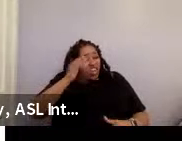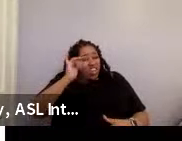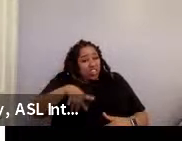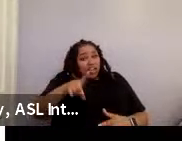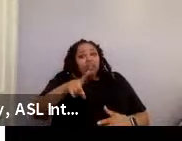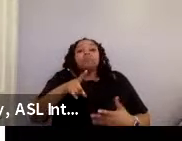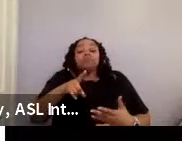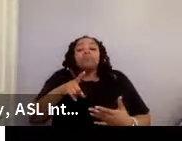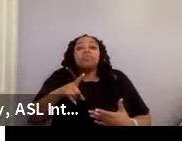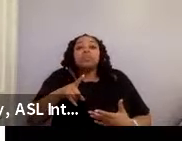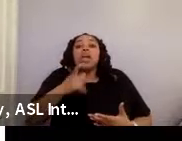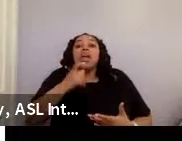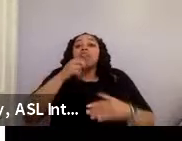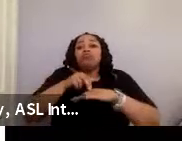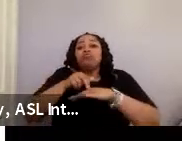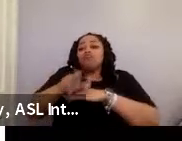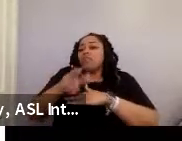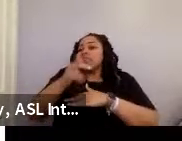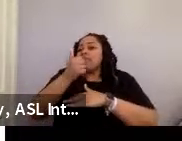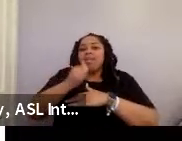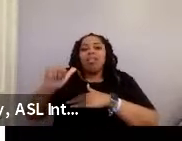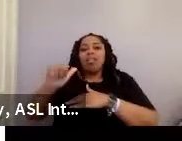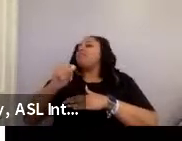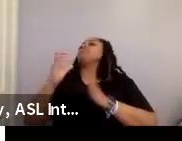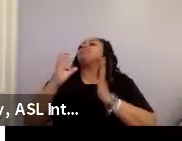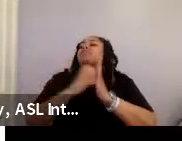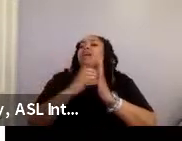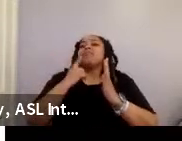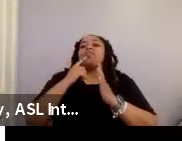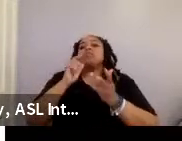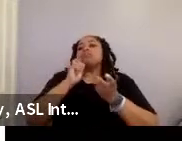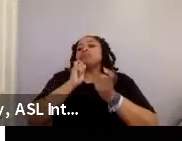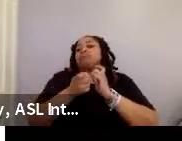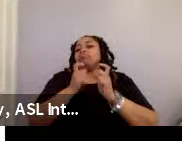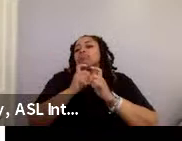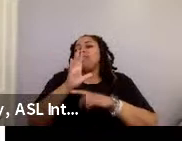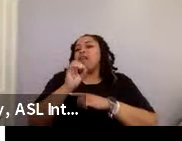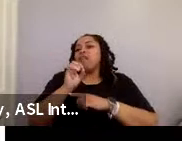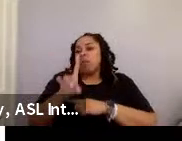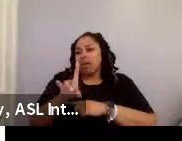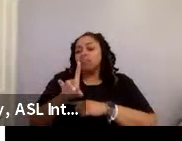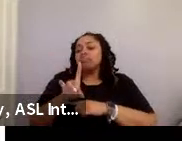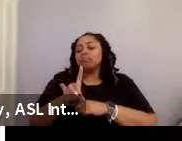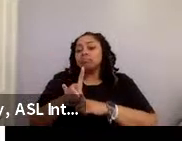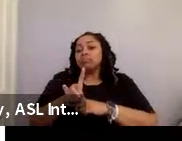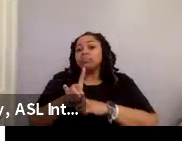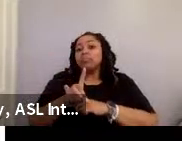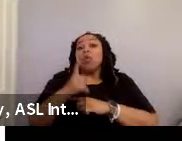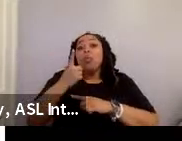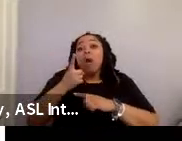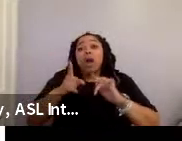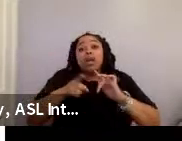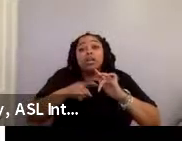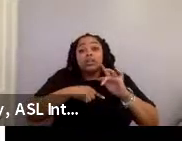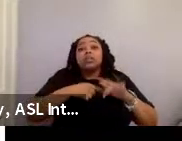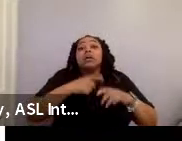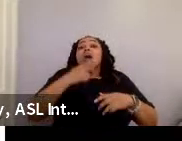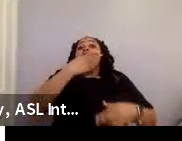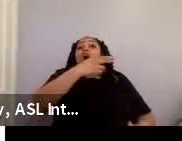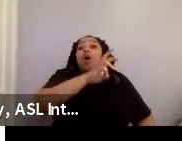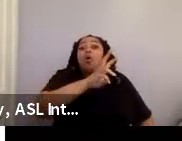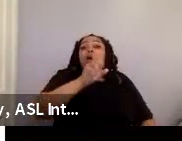were otherwise referenced in any other chapter of the revised 508 standards. The one exception is that hardware that is